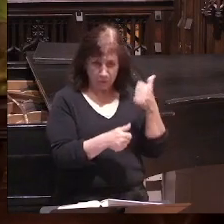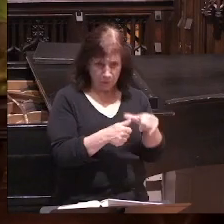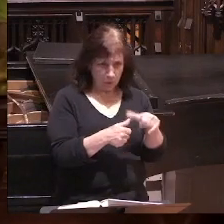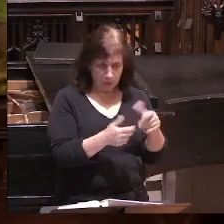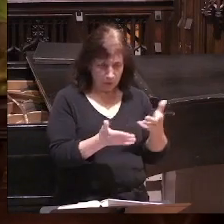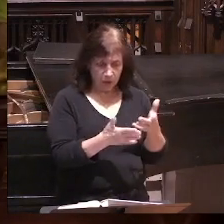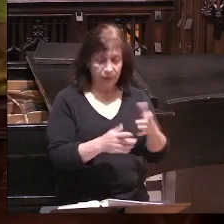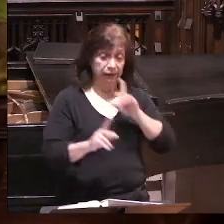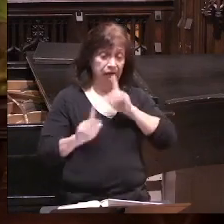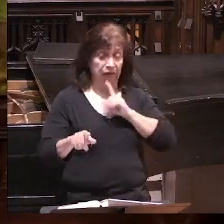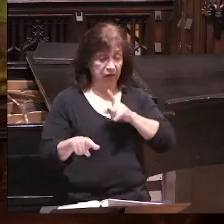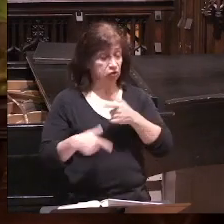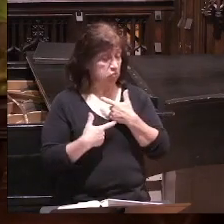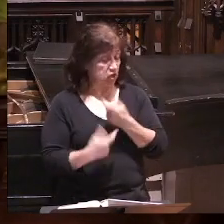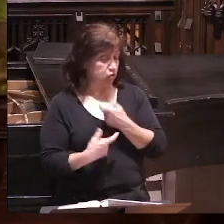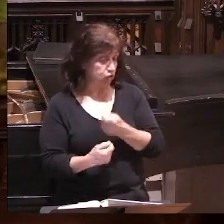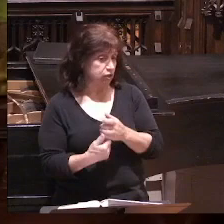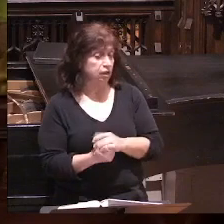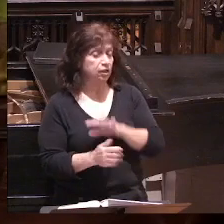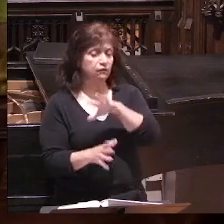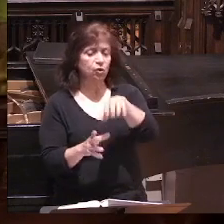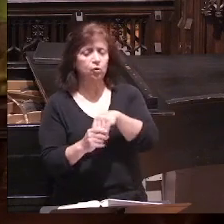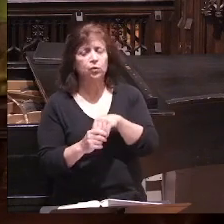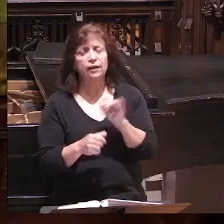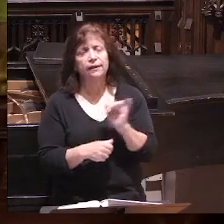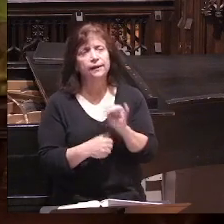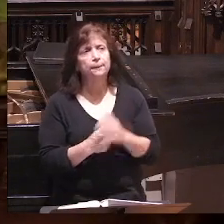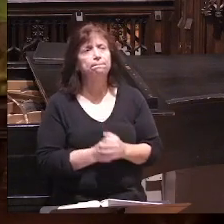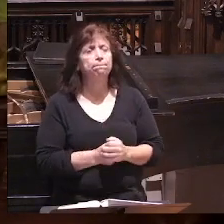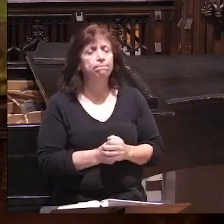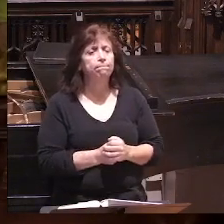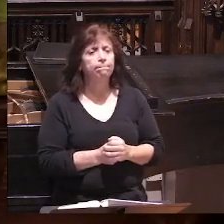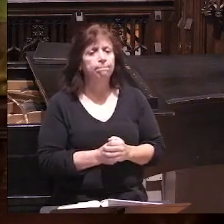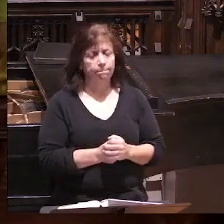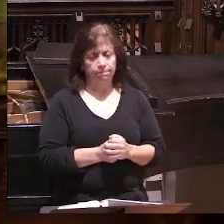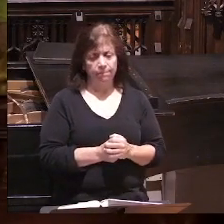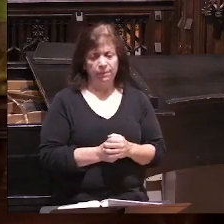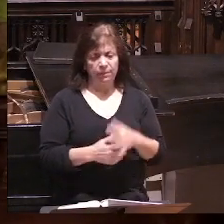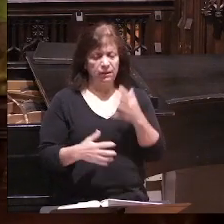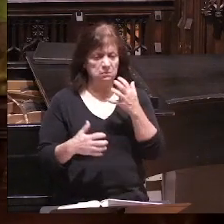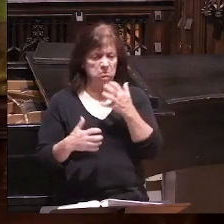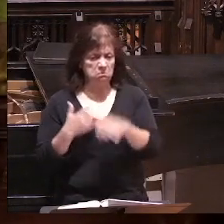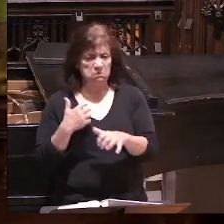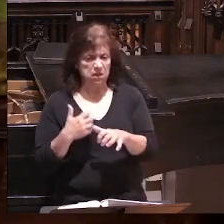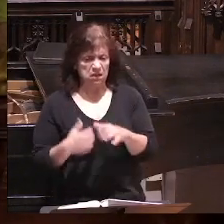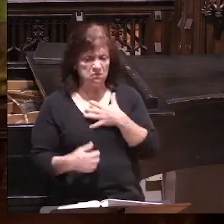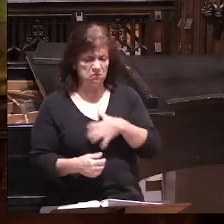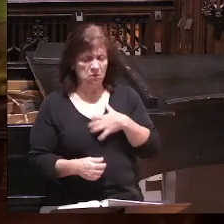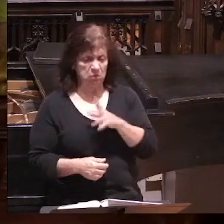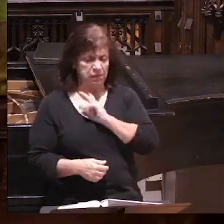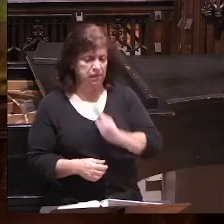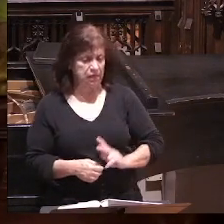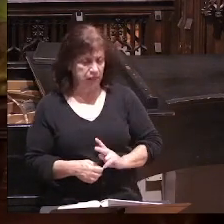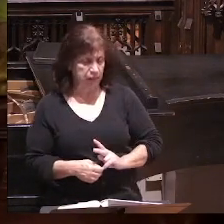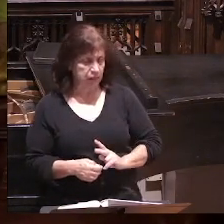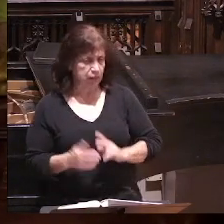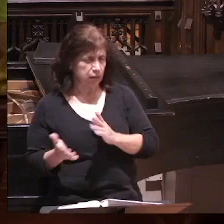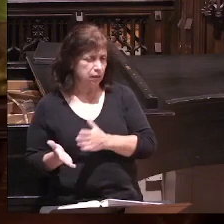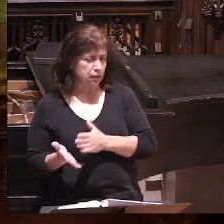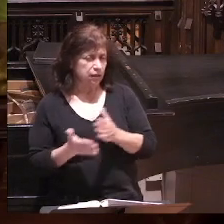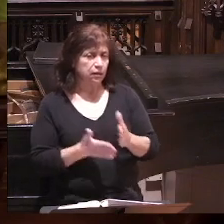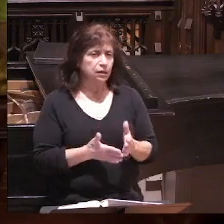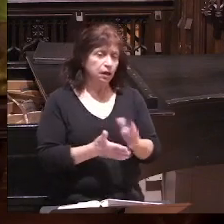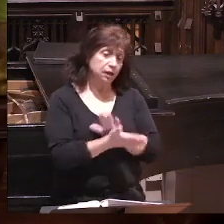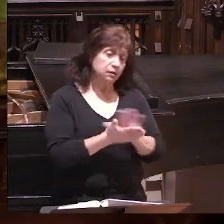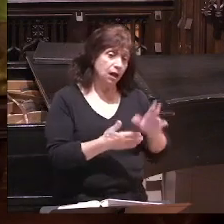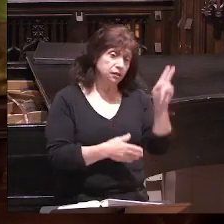And the answers have been interesting. They have included things like a vicious and kind of gross king, a kind